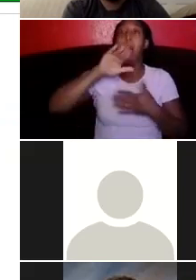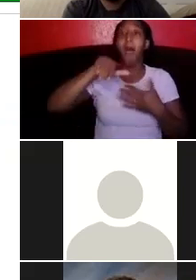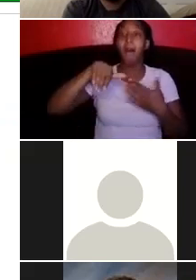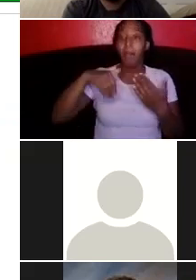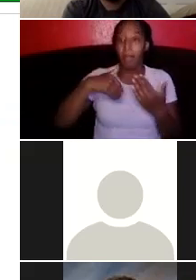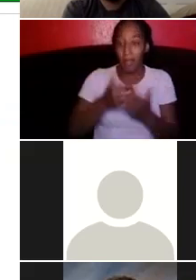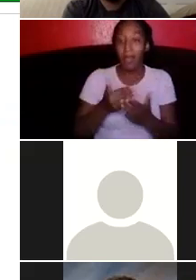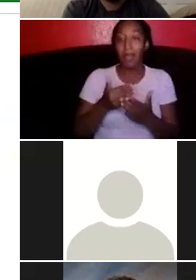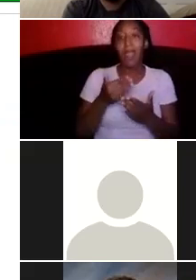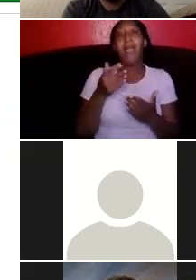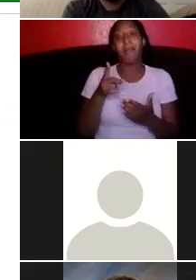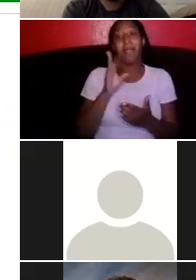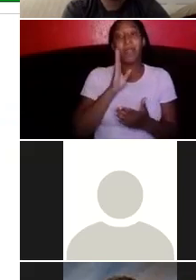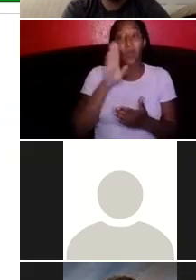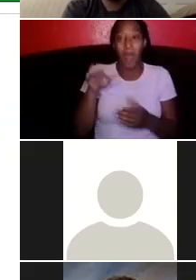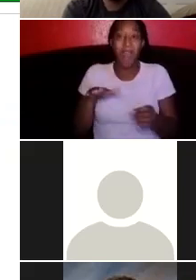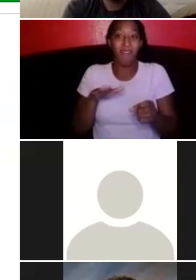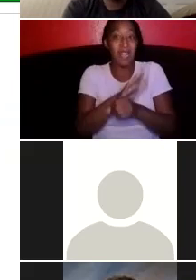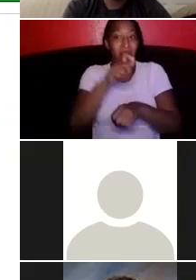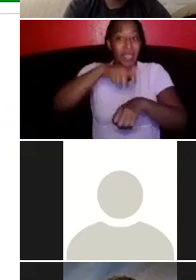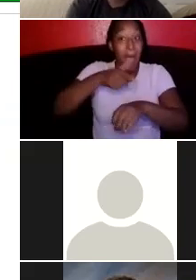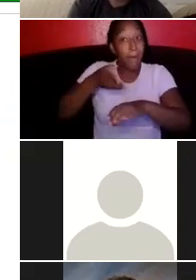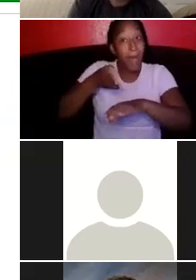this Saturday. So